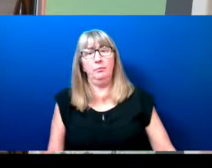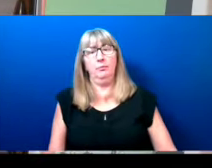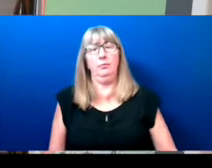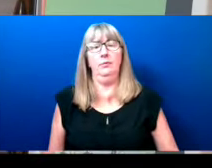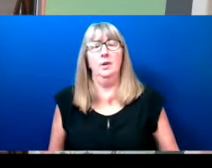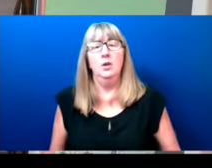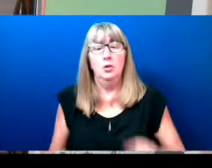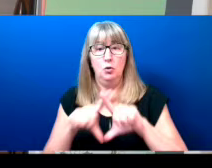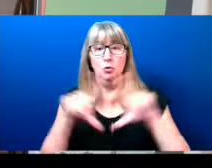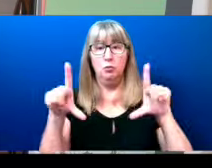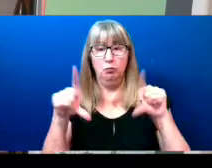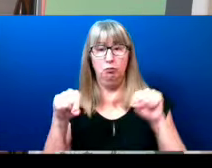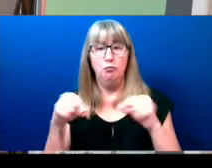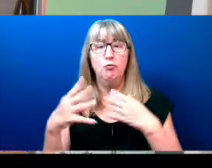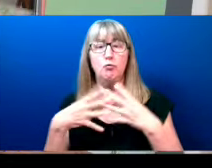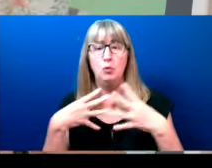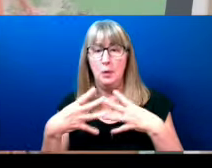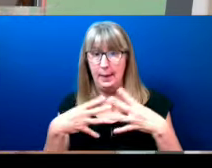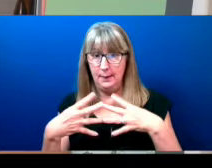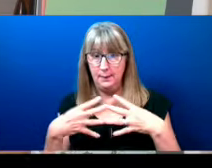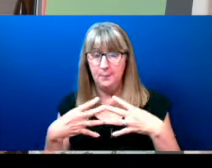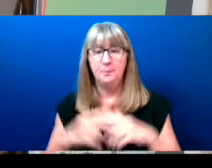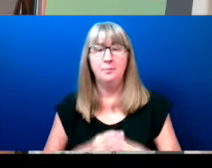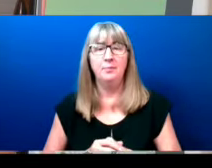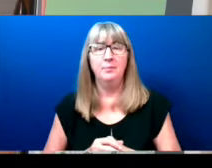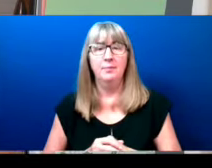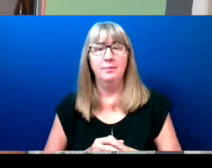was I took my gray cardstock,